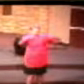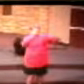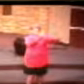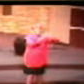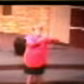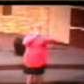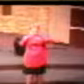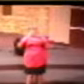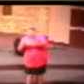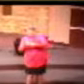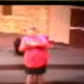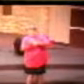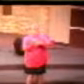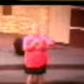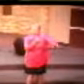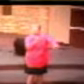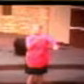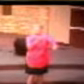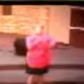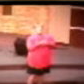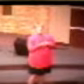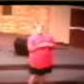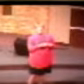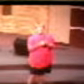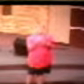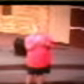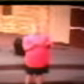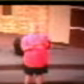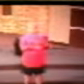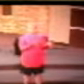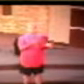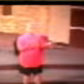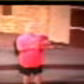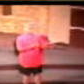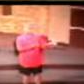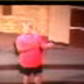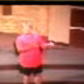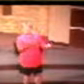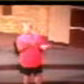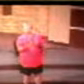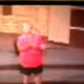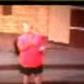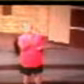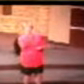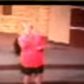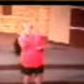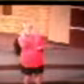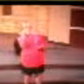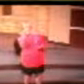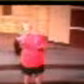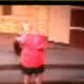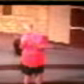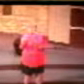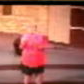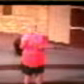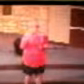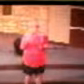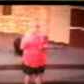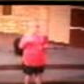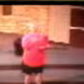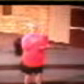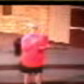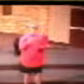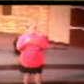well, maybe if they'll come to meet us on our terms, we can get together.